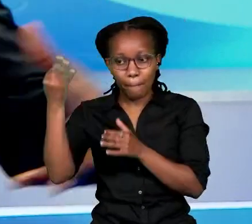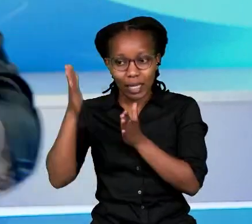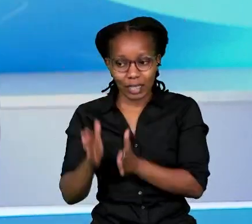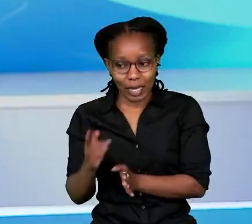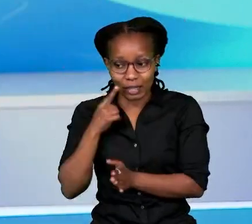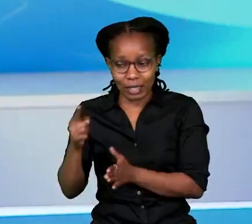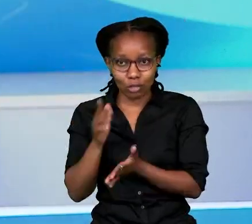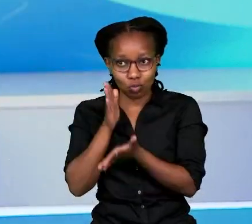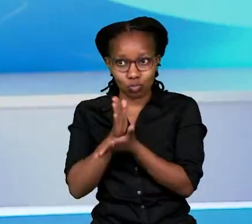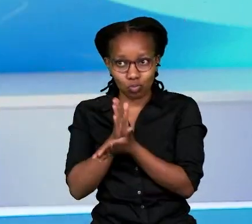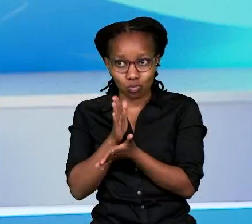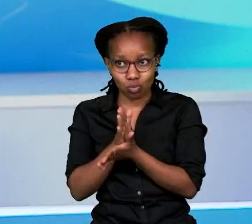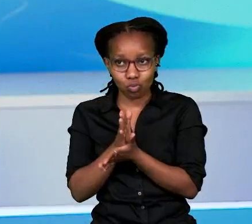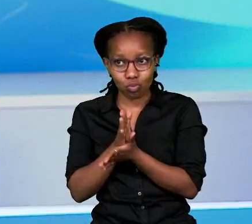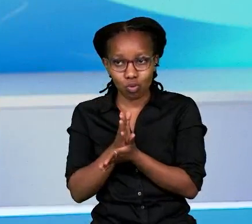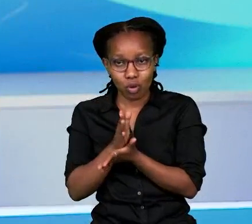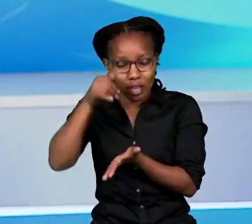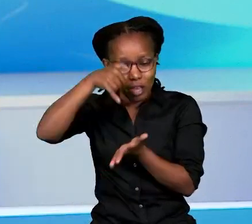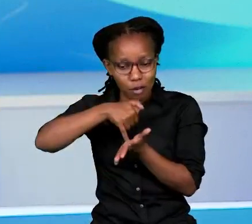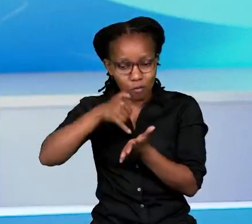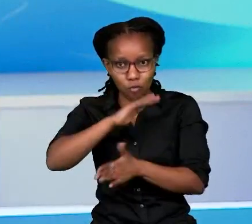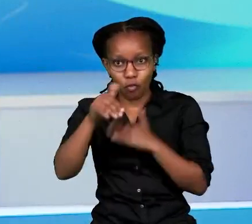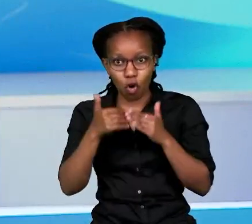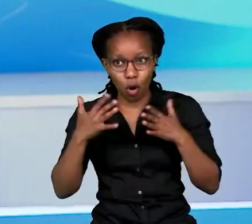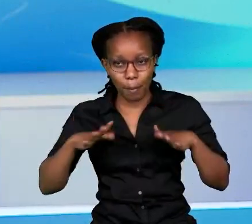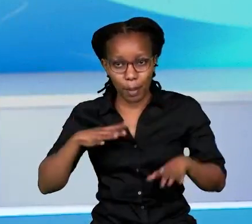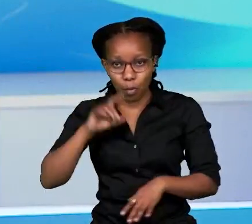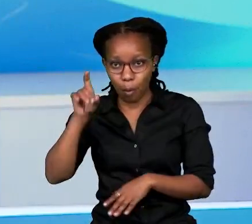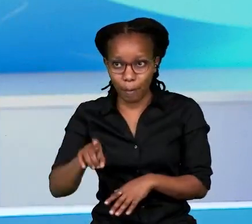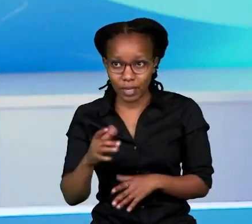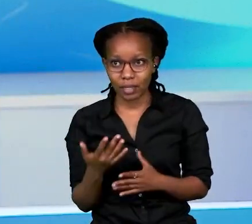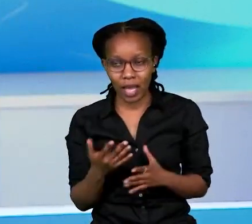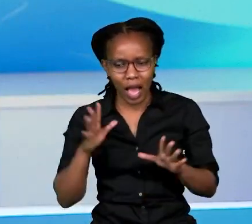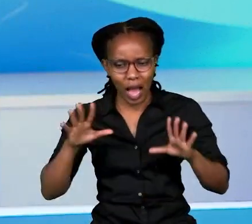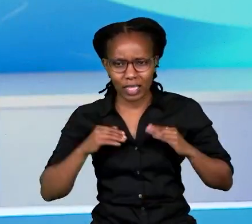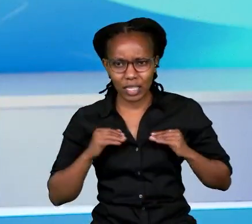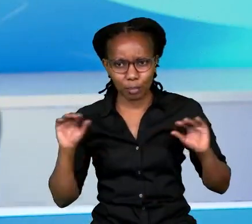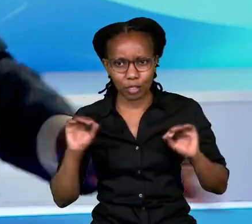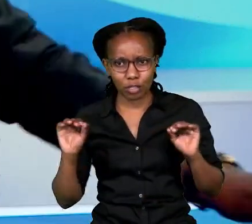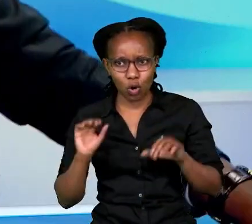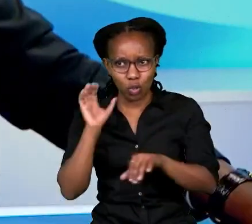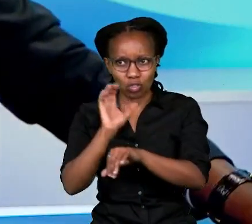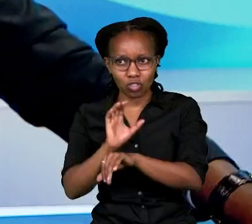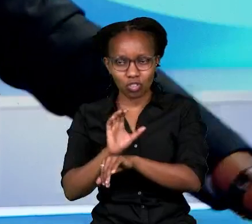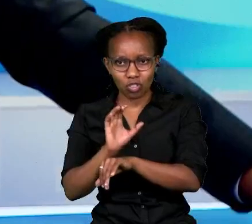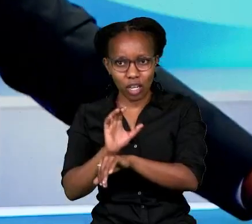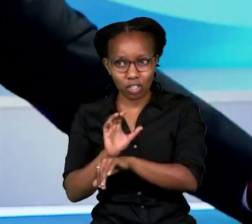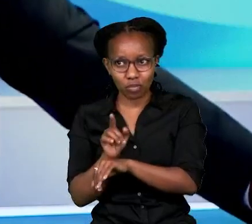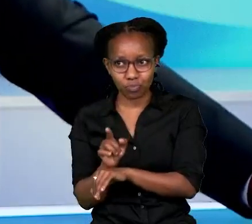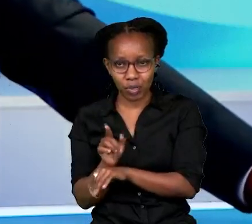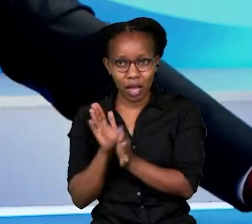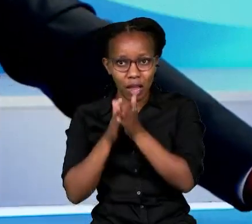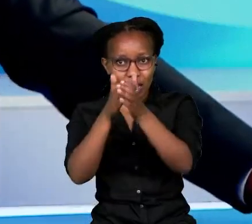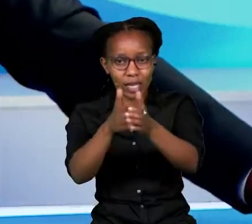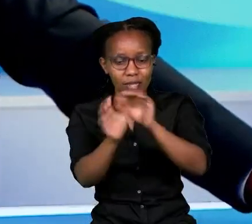yes, we should be reconciling everyone. Why are we not allowing the church then to play politics and to guide